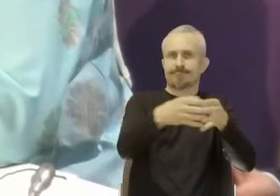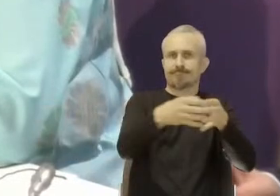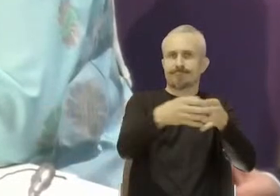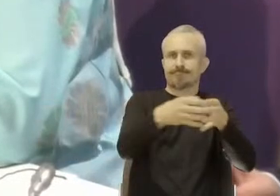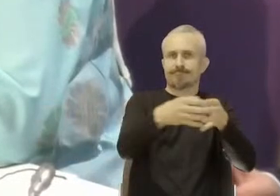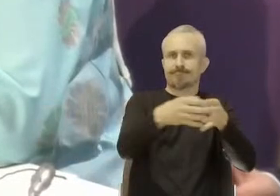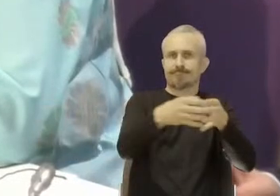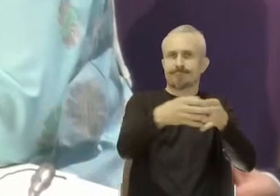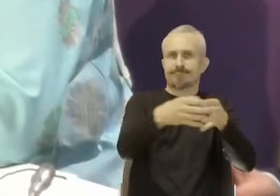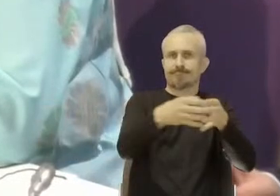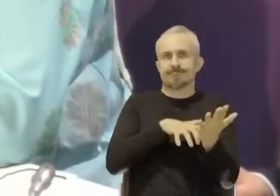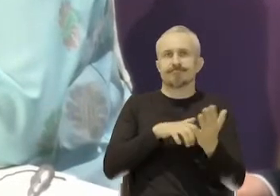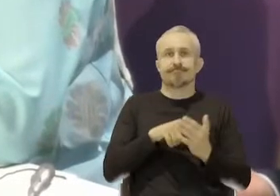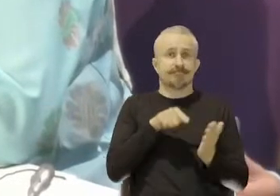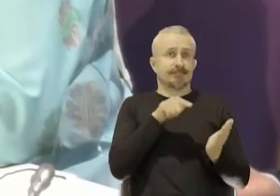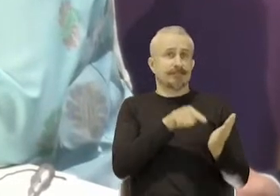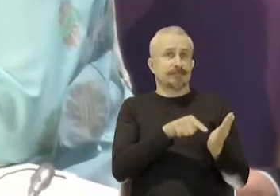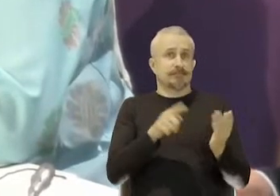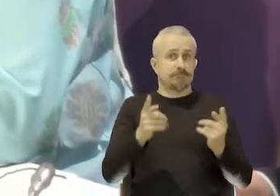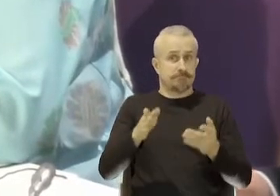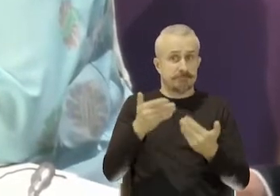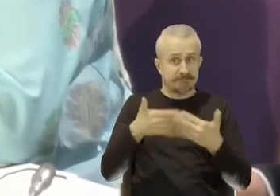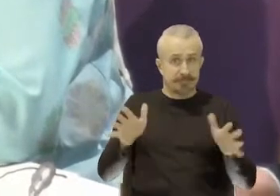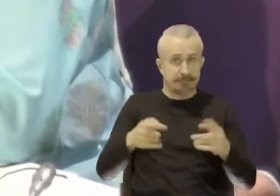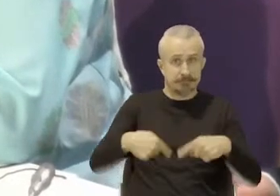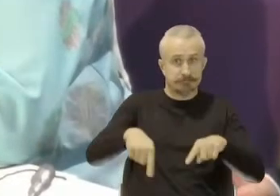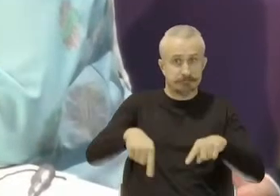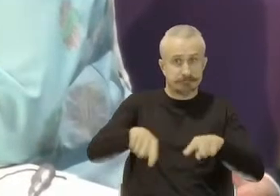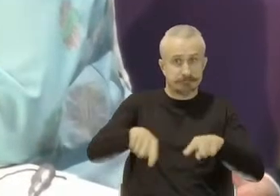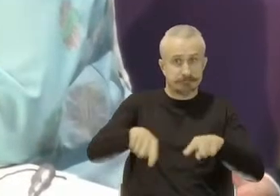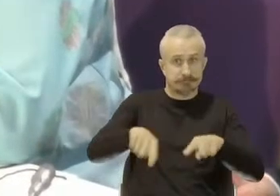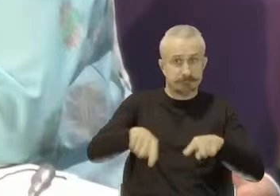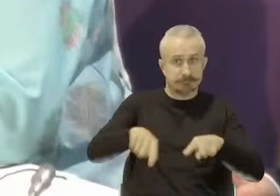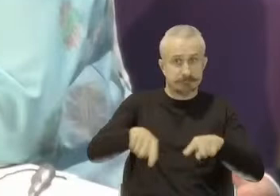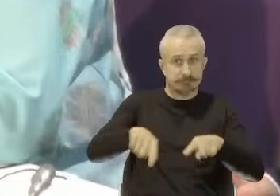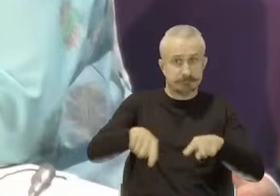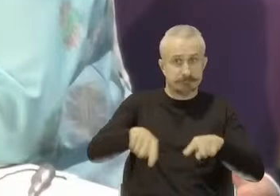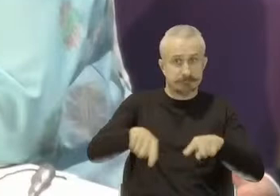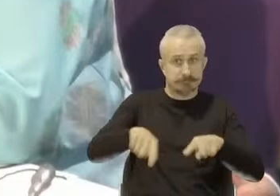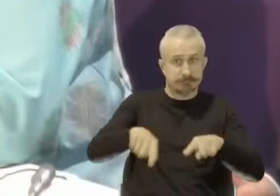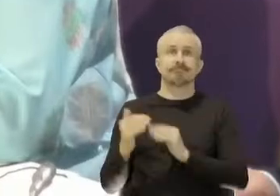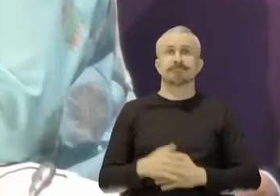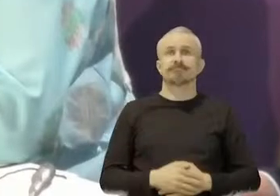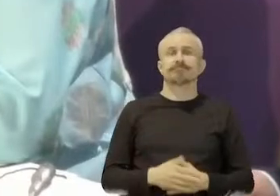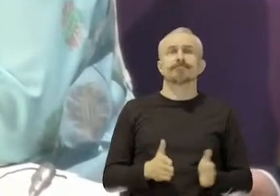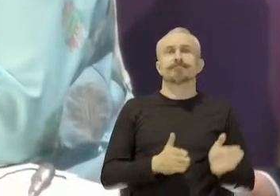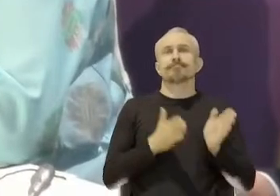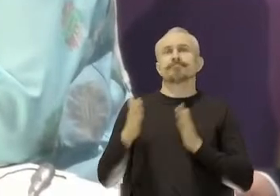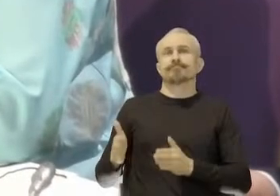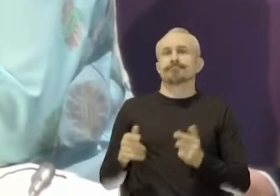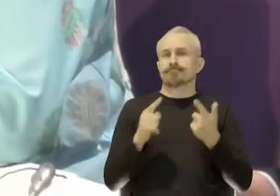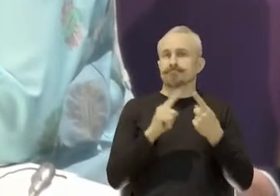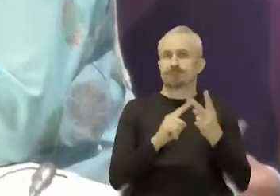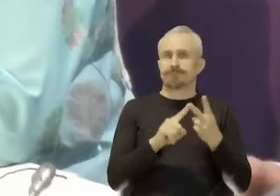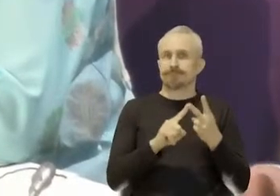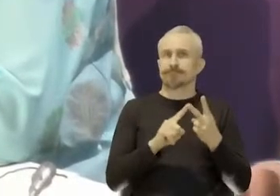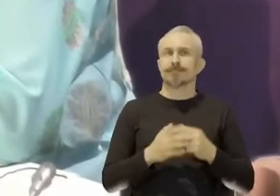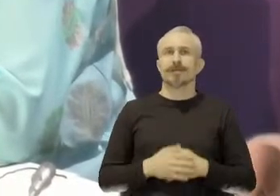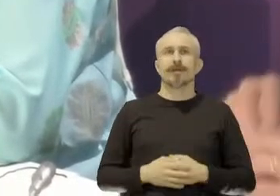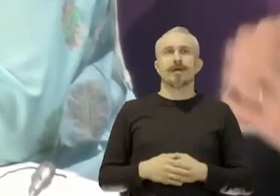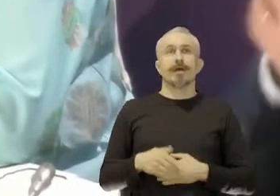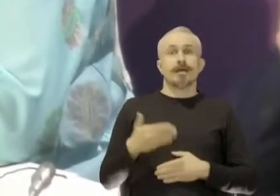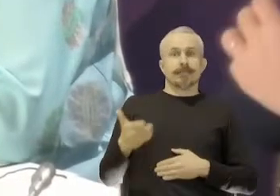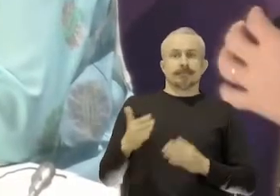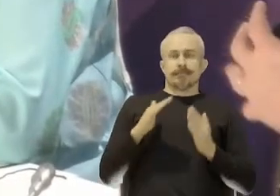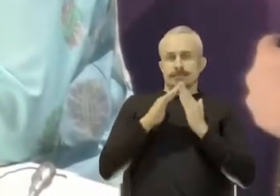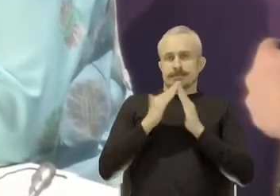of adequate and affordable housing among key social security measures during and after COVID-19. Third is contribution